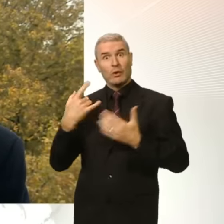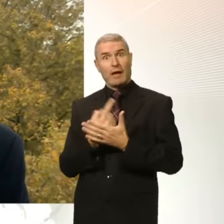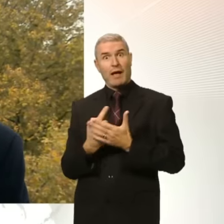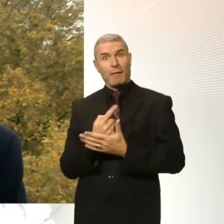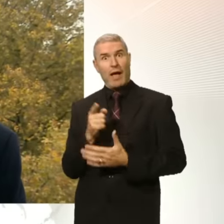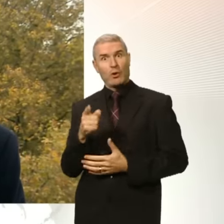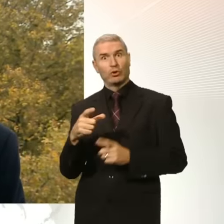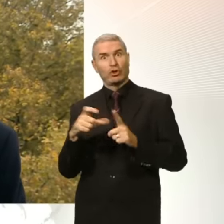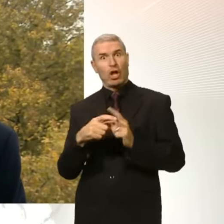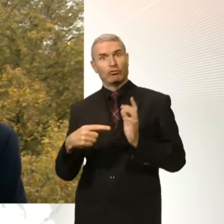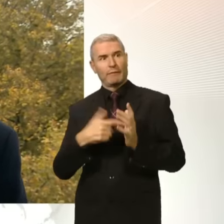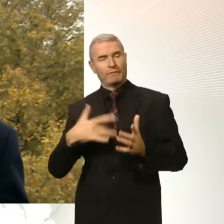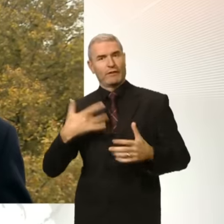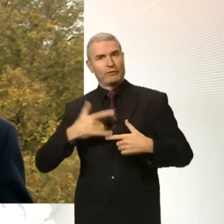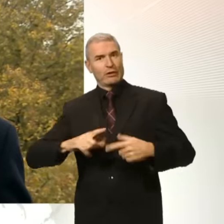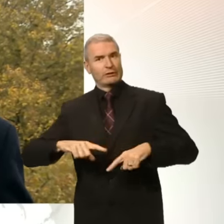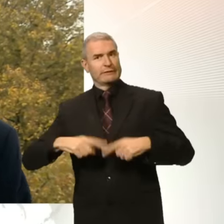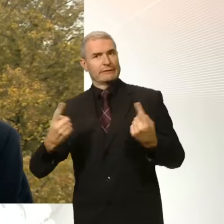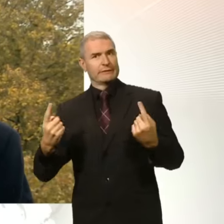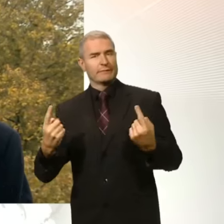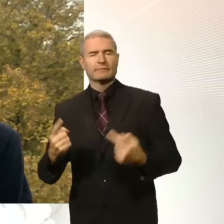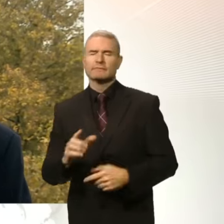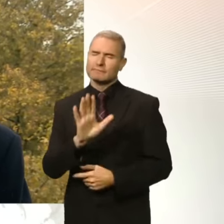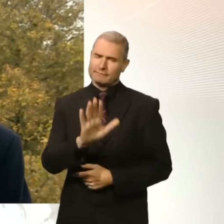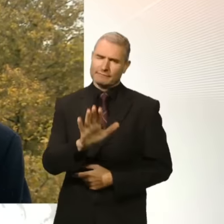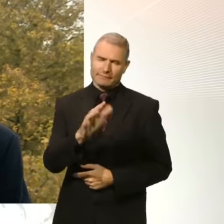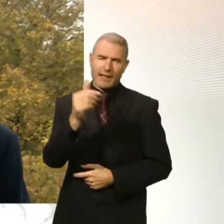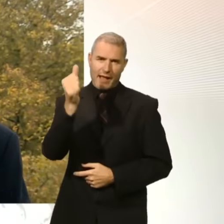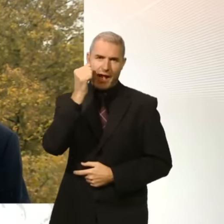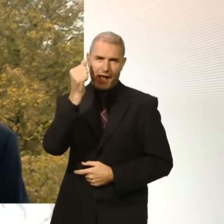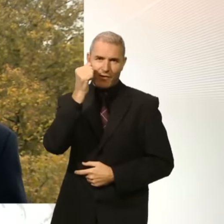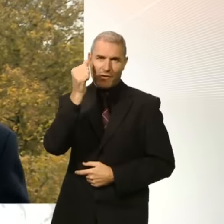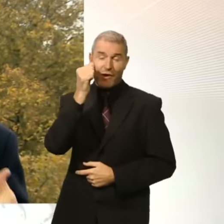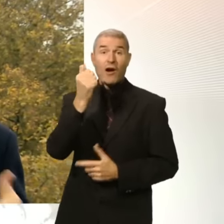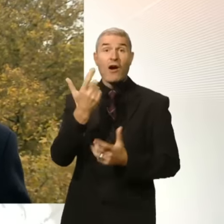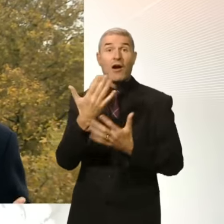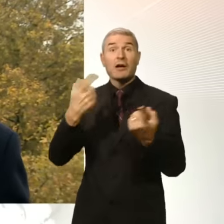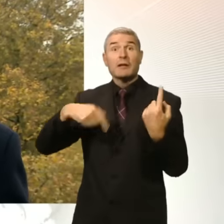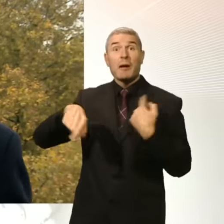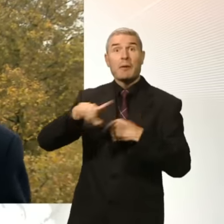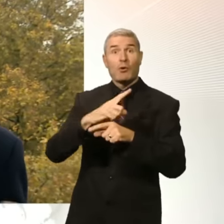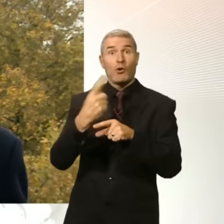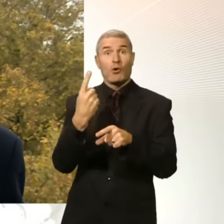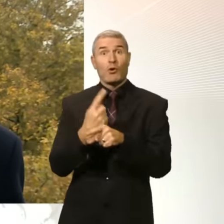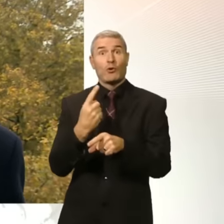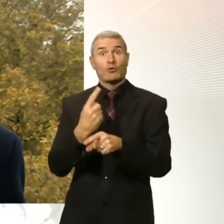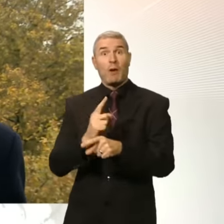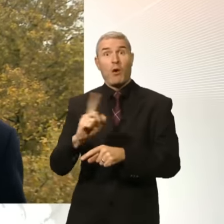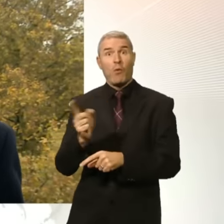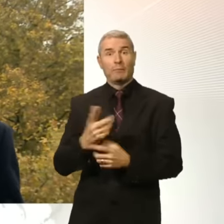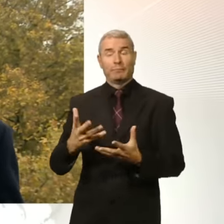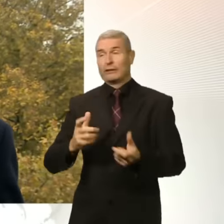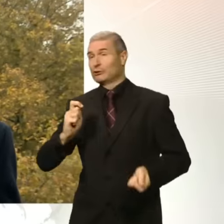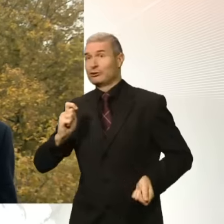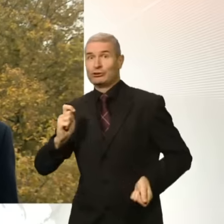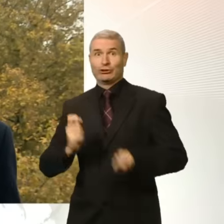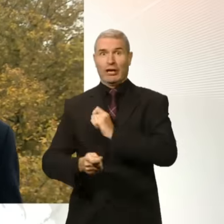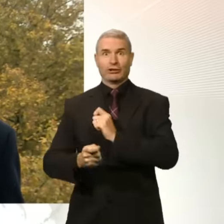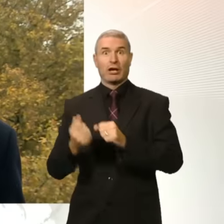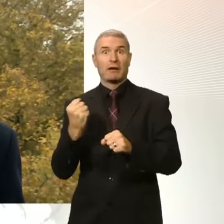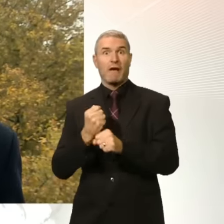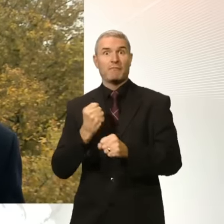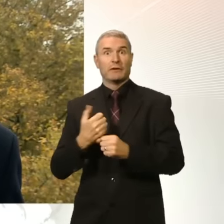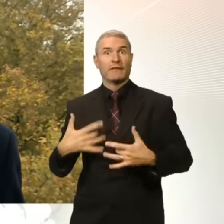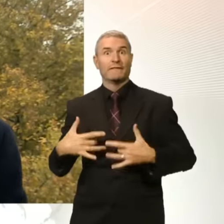certain Donald Trump. Simon, you don't have to listen too closely to hear a great clunking gear change in government